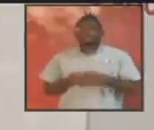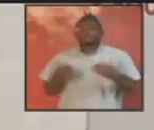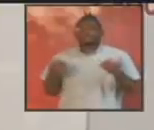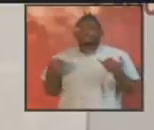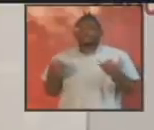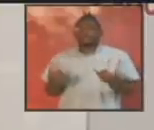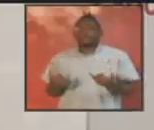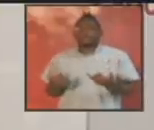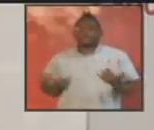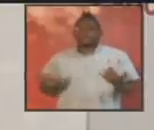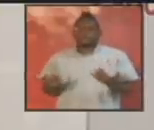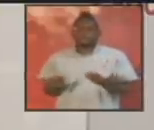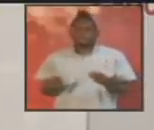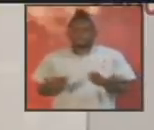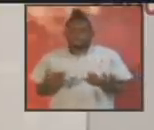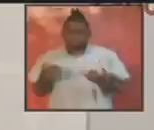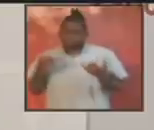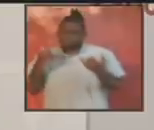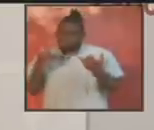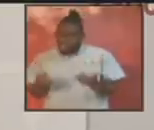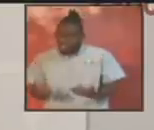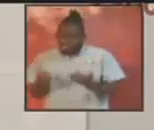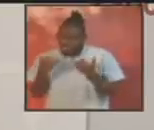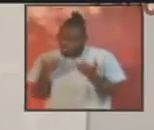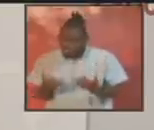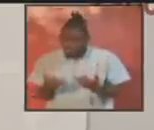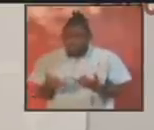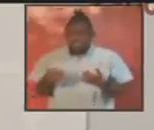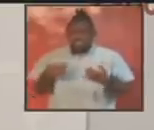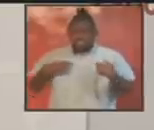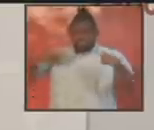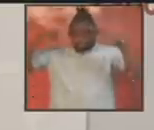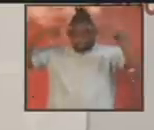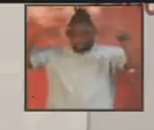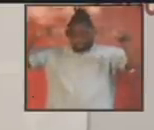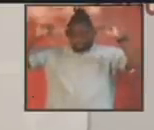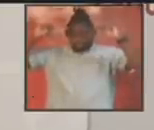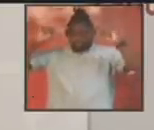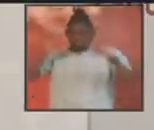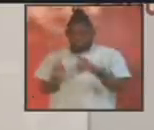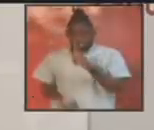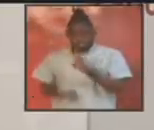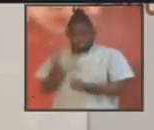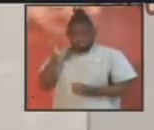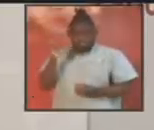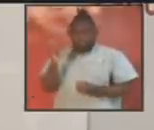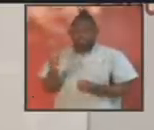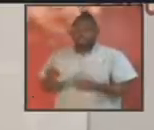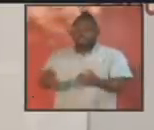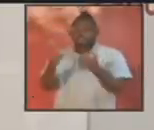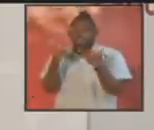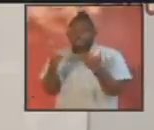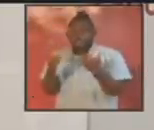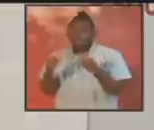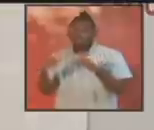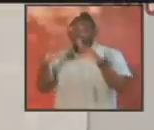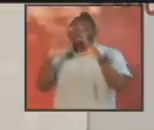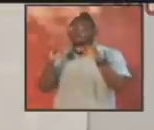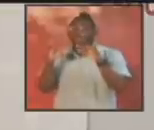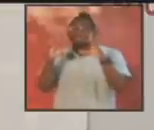we speak, right at this time, the Prime Minister of Trinidad and Tobago is chairing the